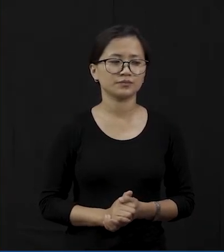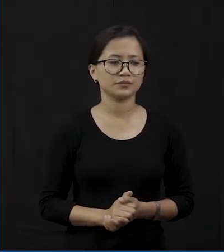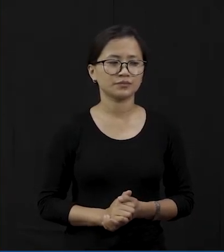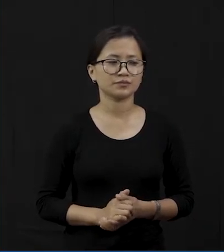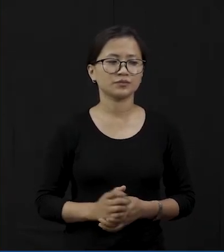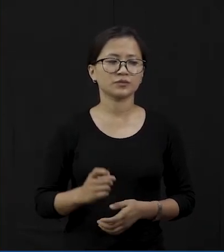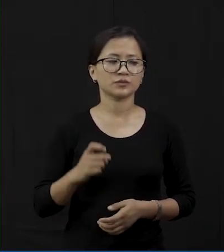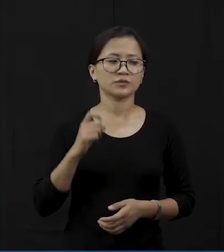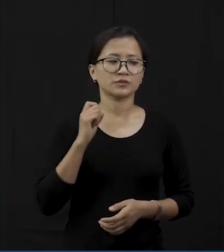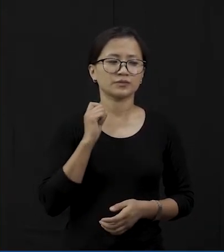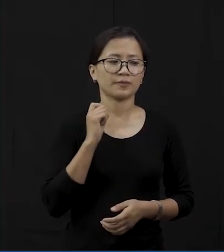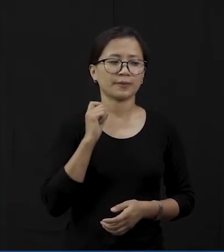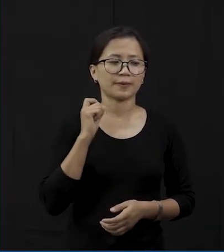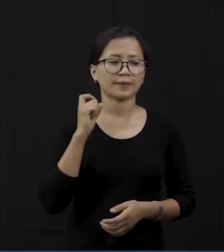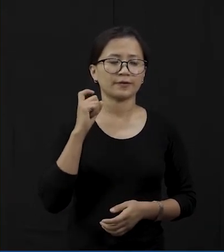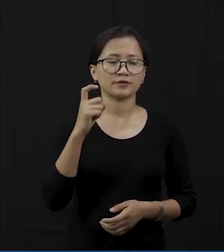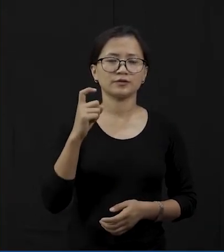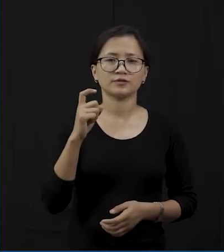750,